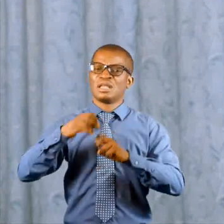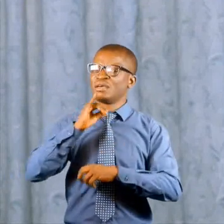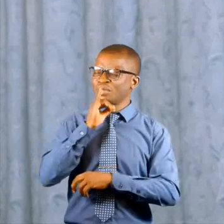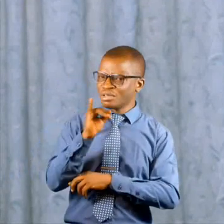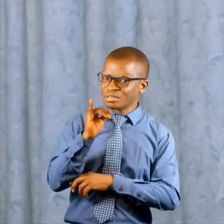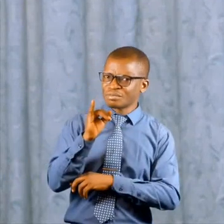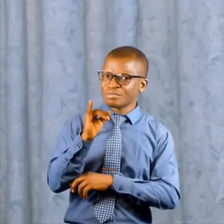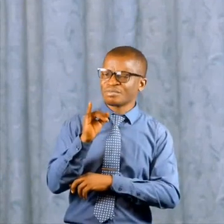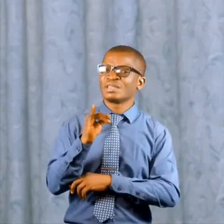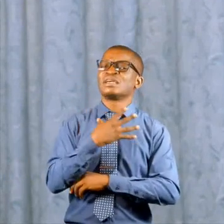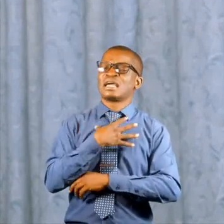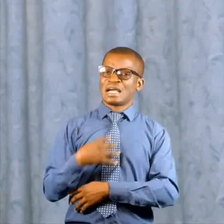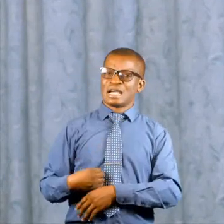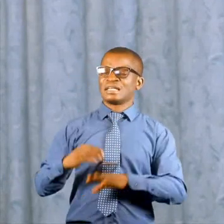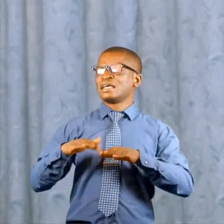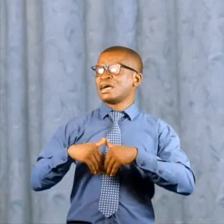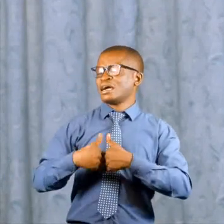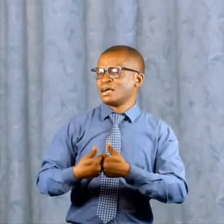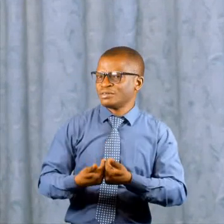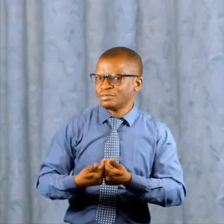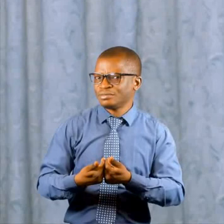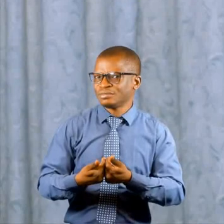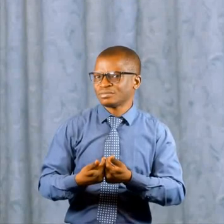problem is and how